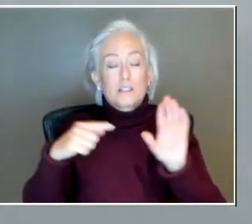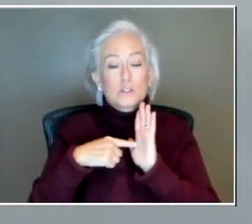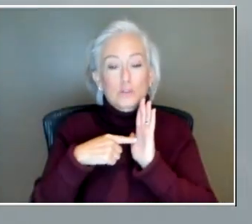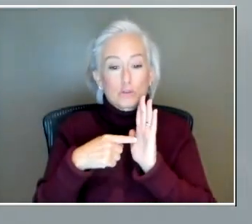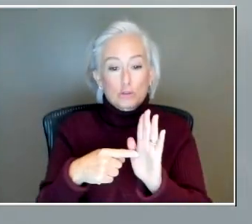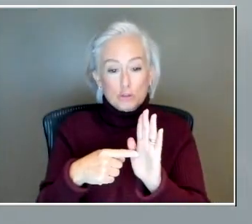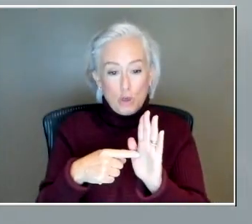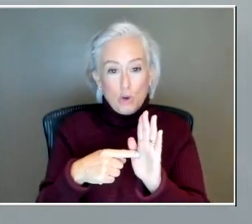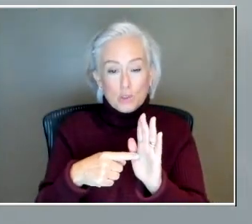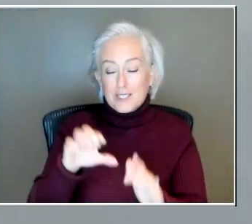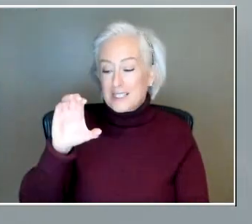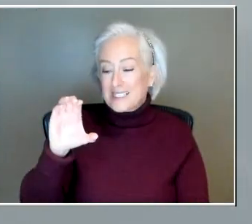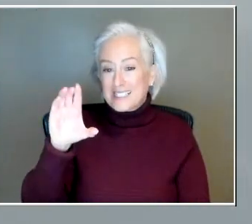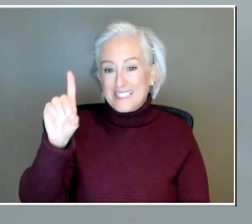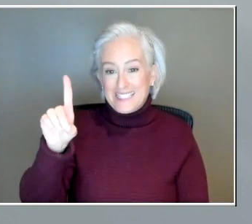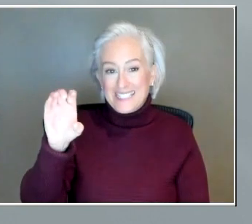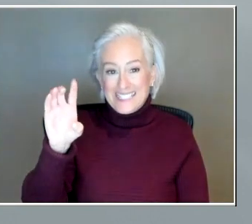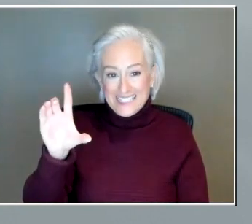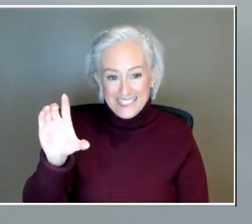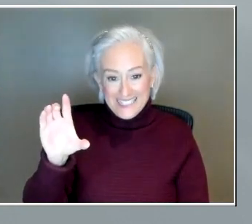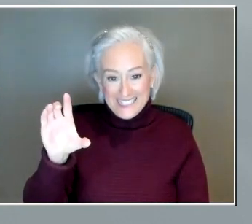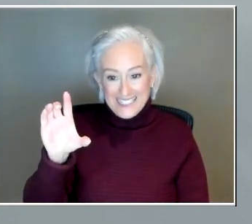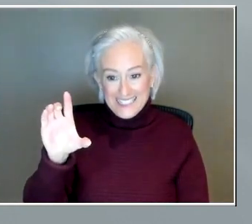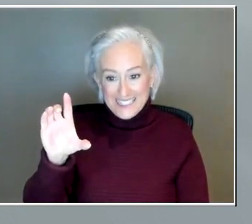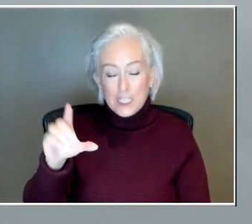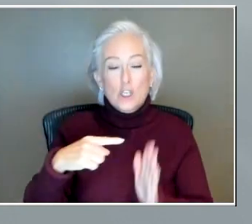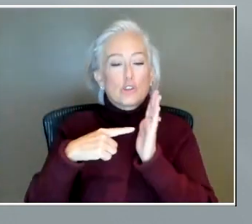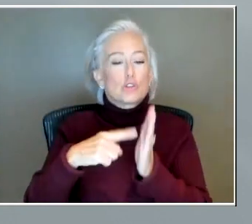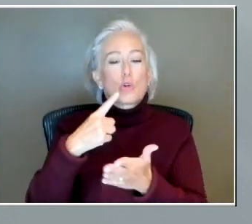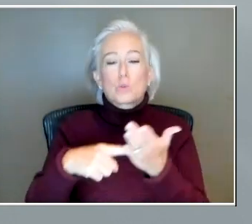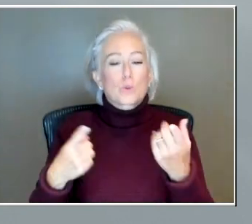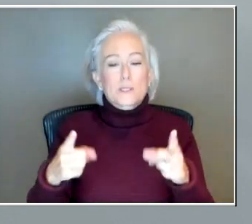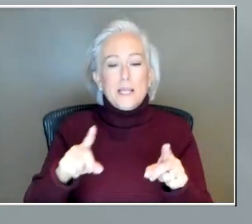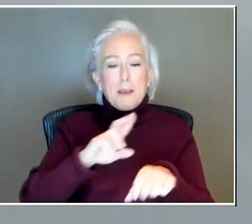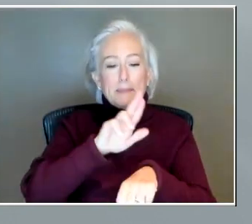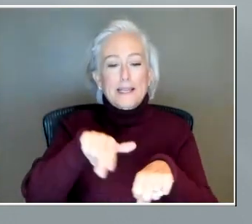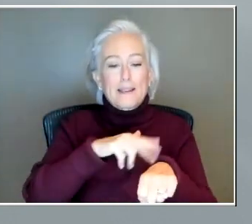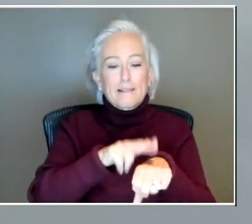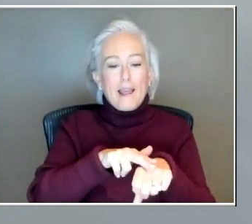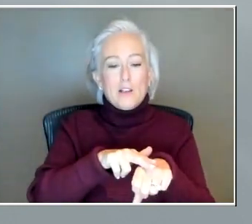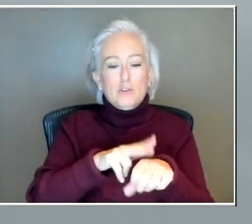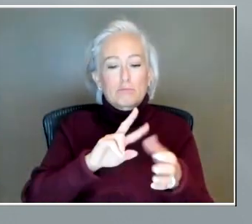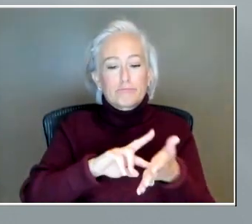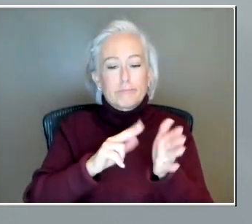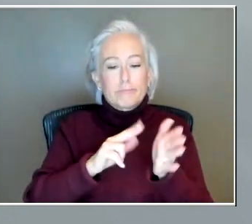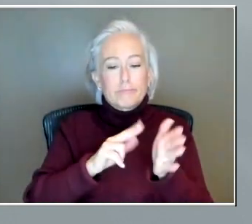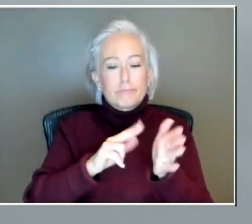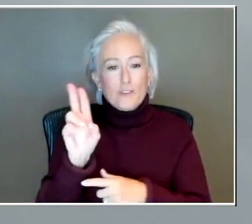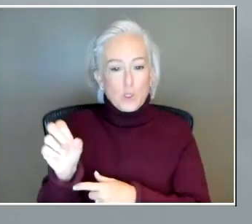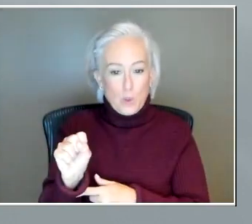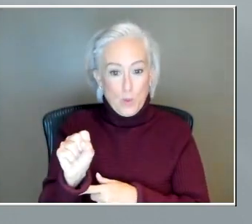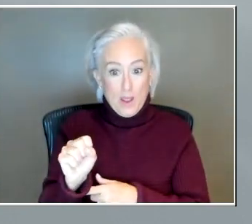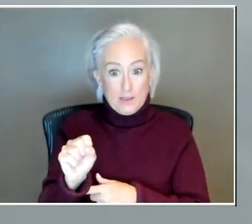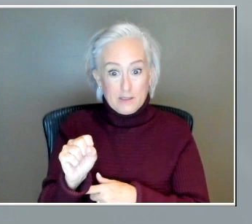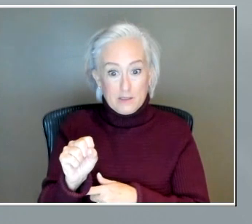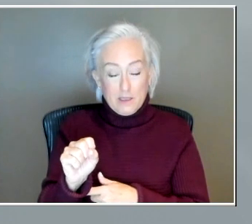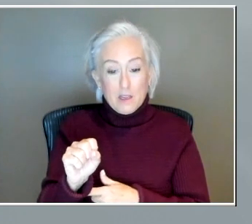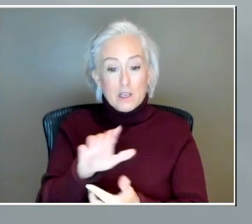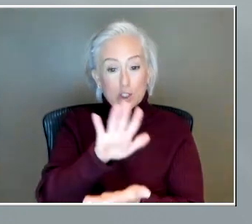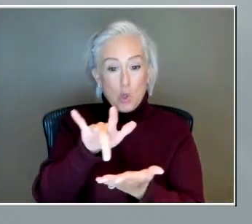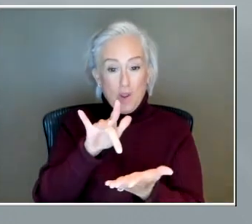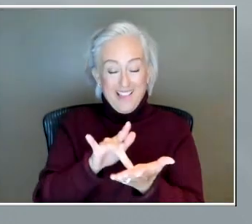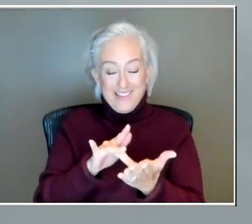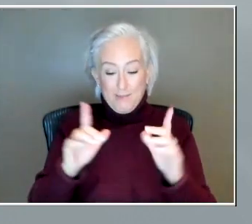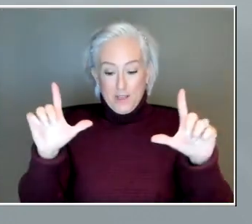CDC trend nationally. So you could see back from the middle of the chart until the right